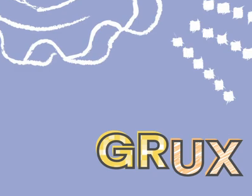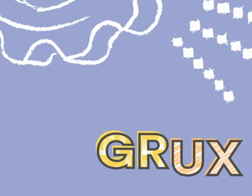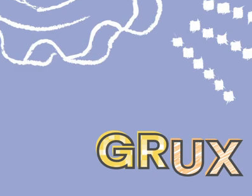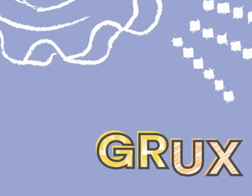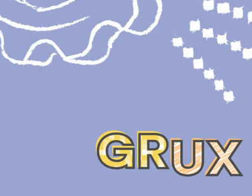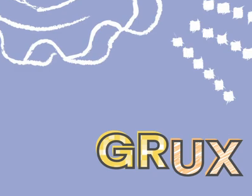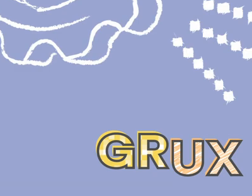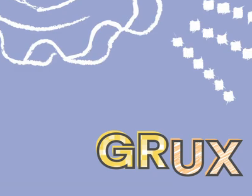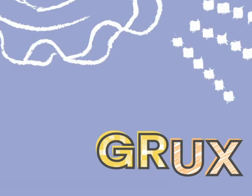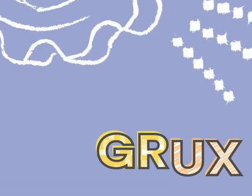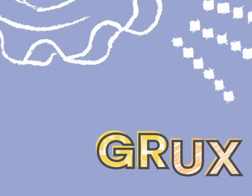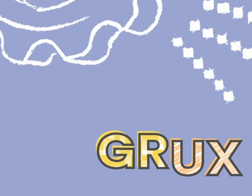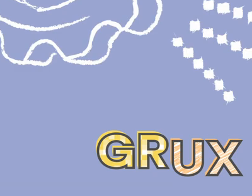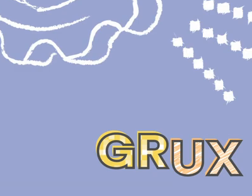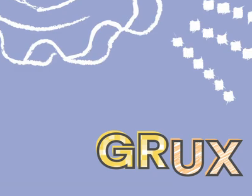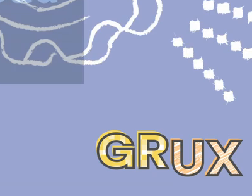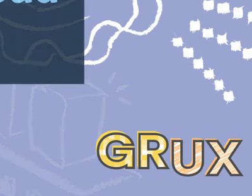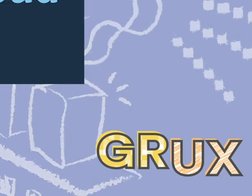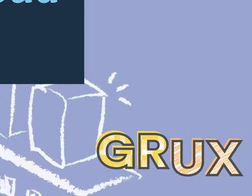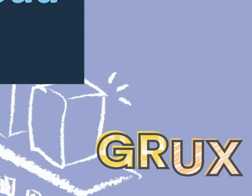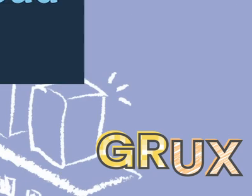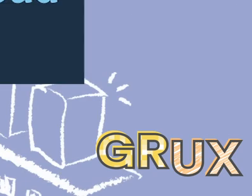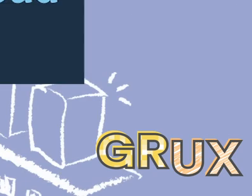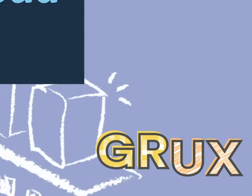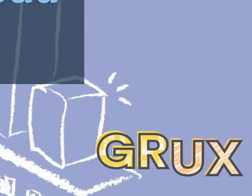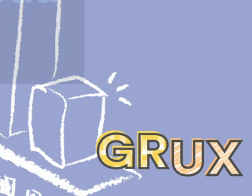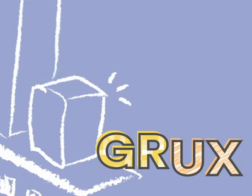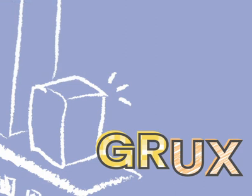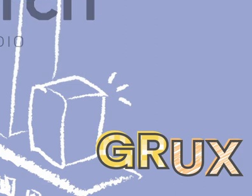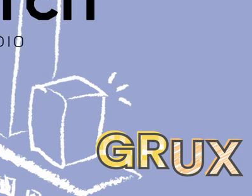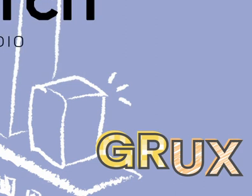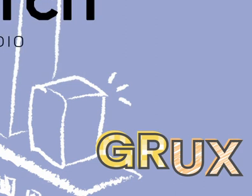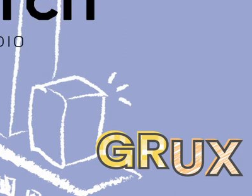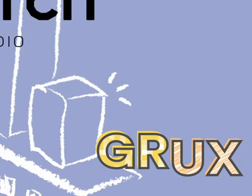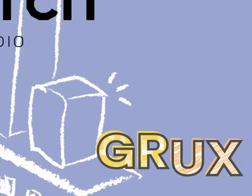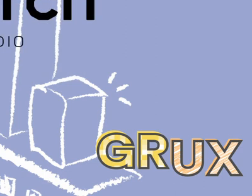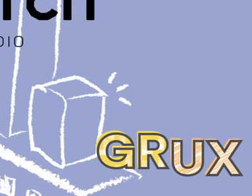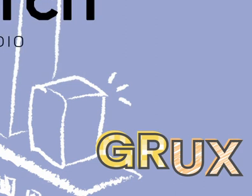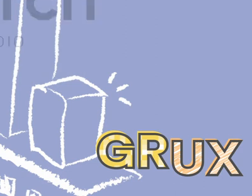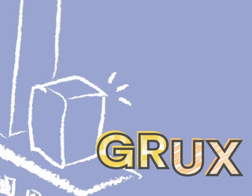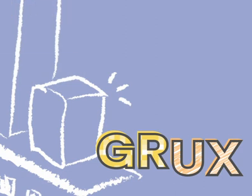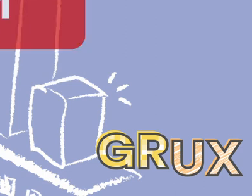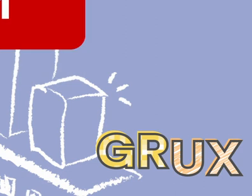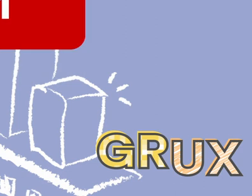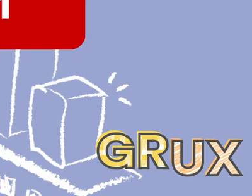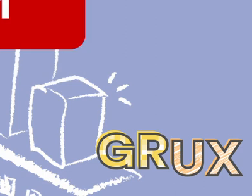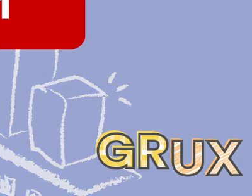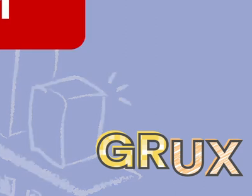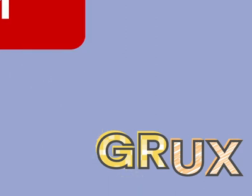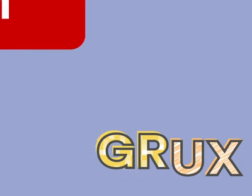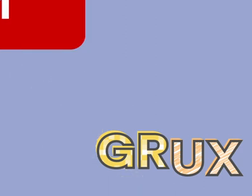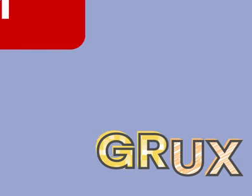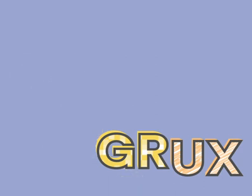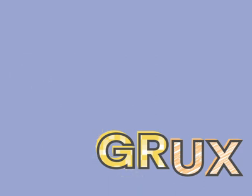All this is possible thanks to our sponsors, Playtest Cloud, Play Your Research, Balsamic,